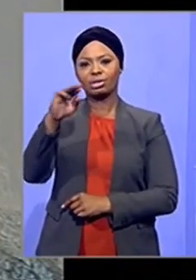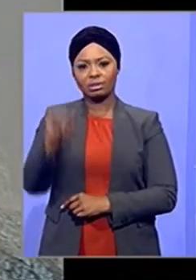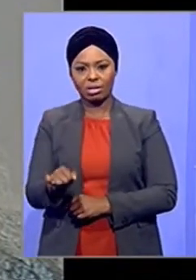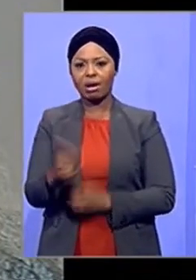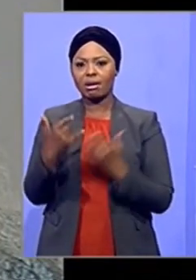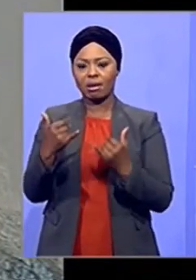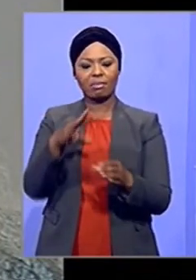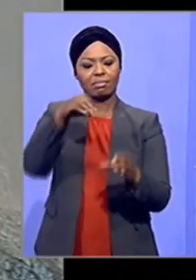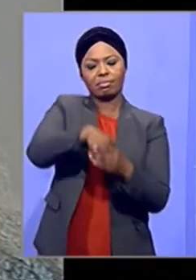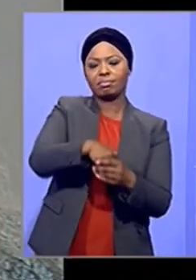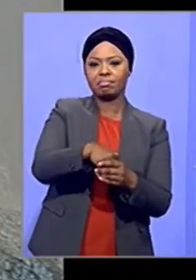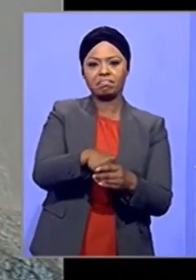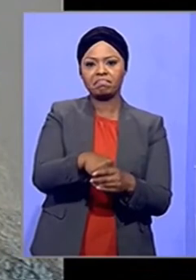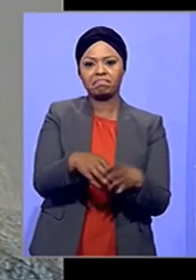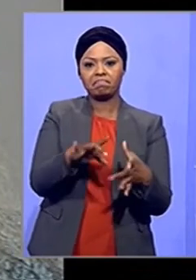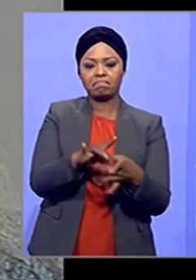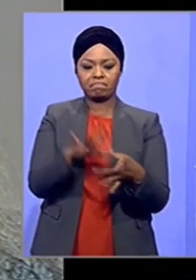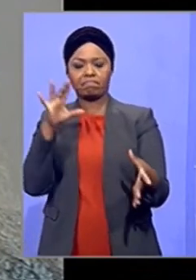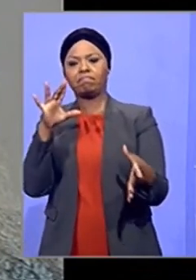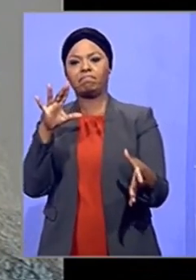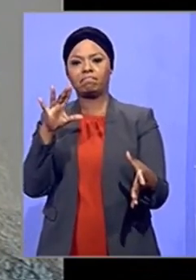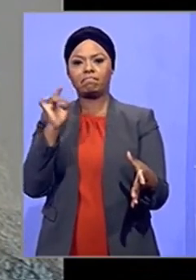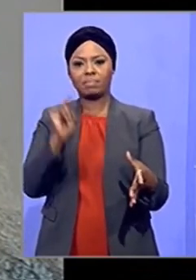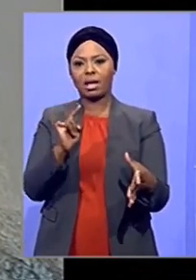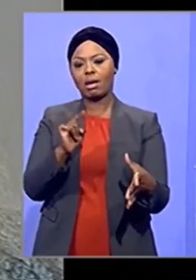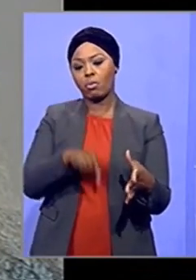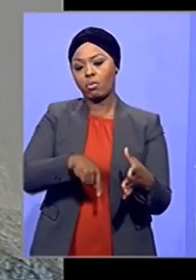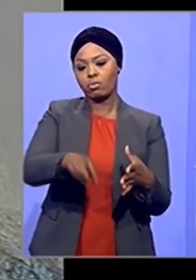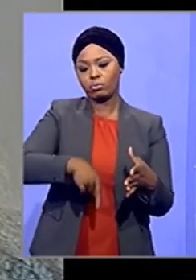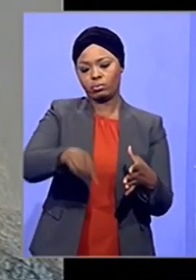a kgaogane le lona o rola marapo mo bekeng